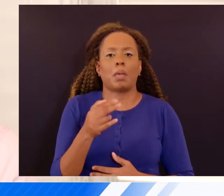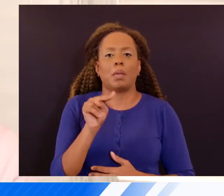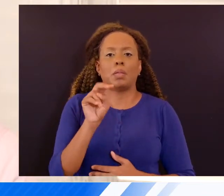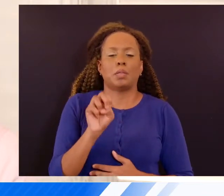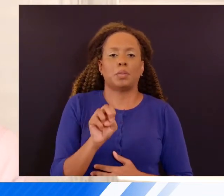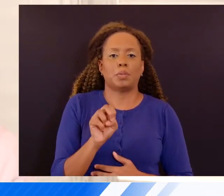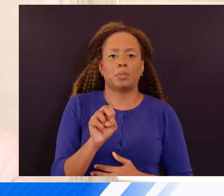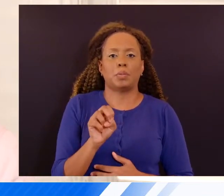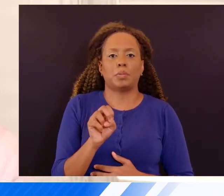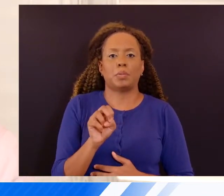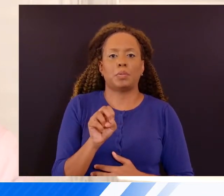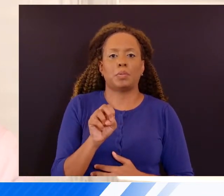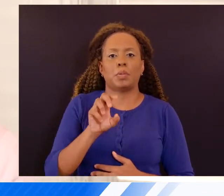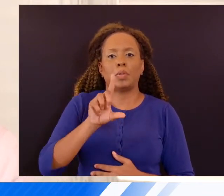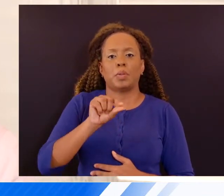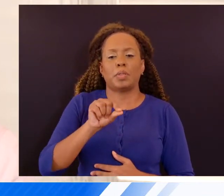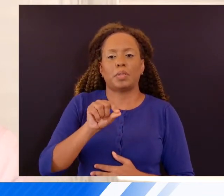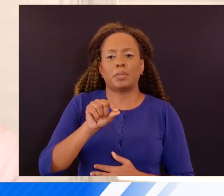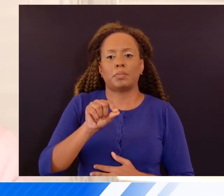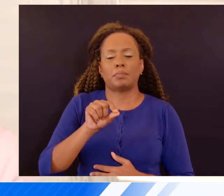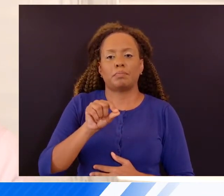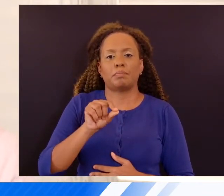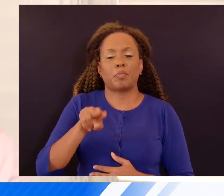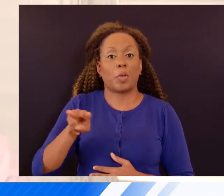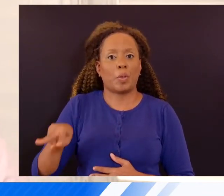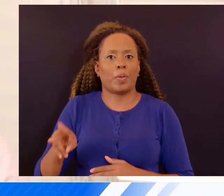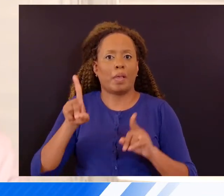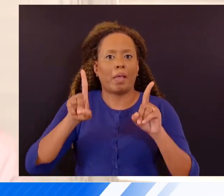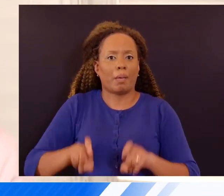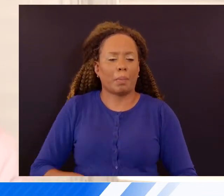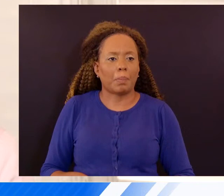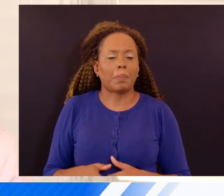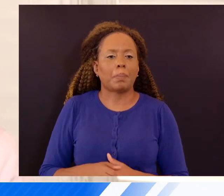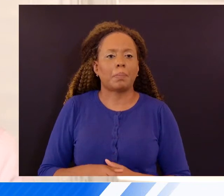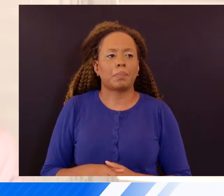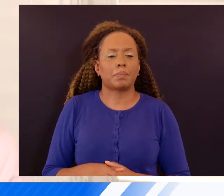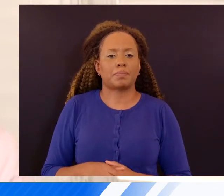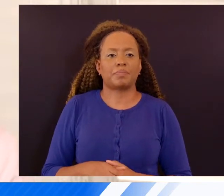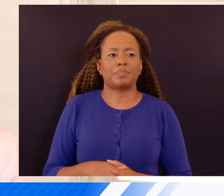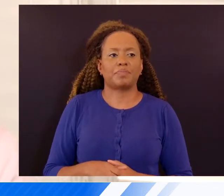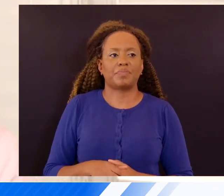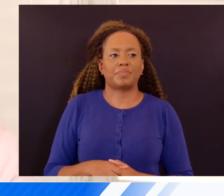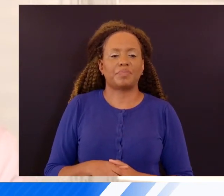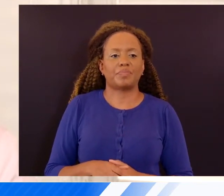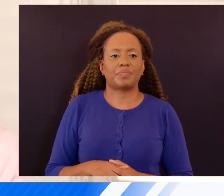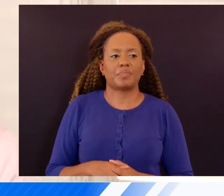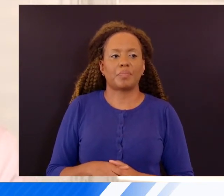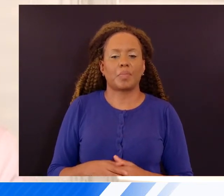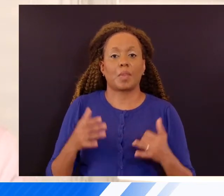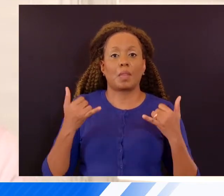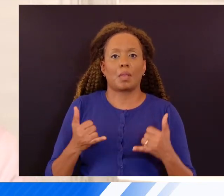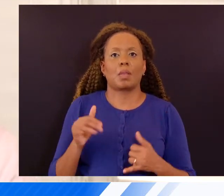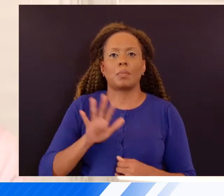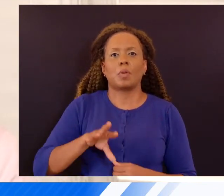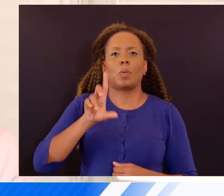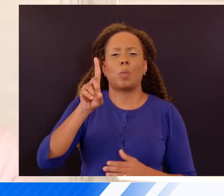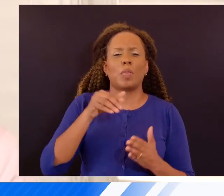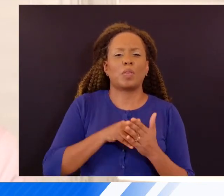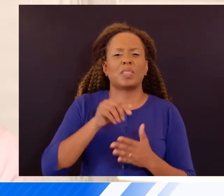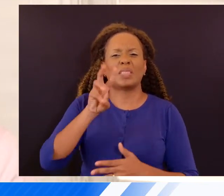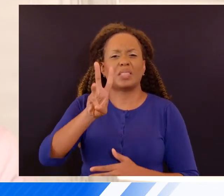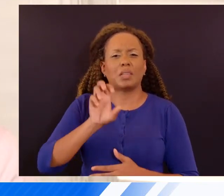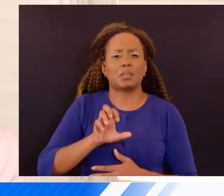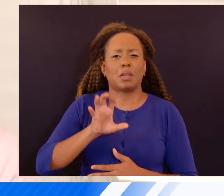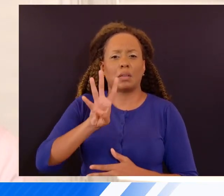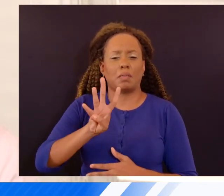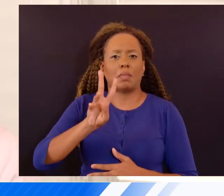CAPE examinations. At this stage, there are approximately